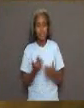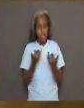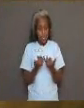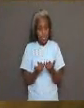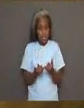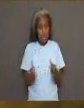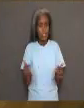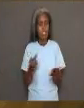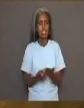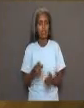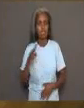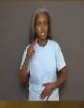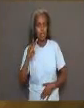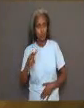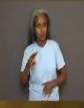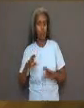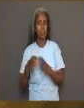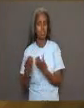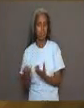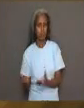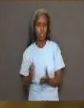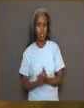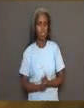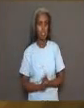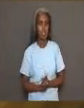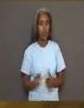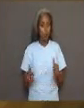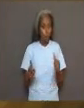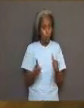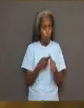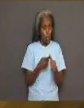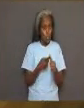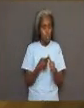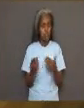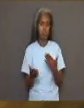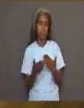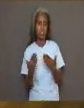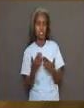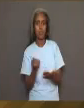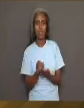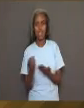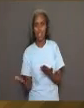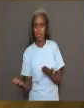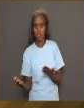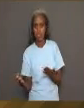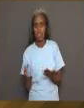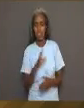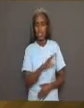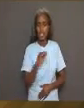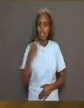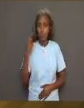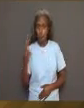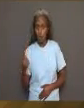Divide them into two categories, one of simple events and